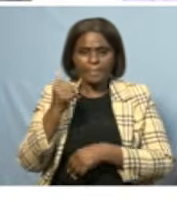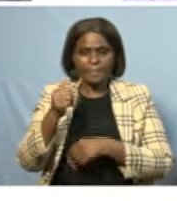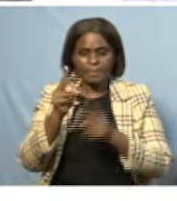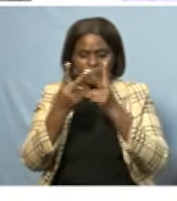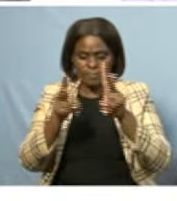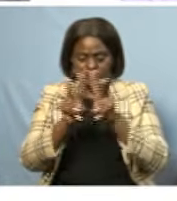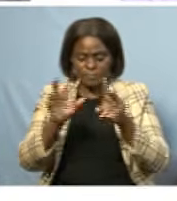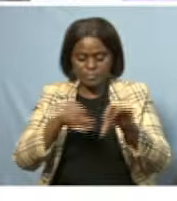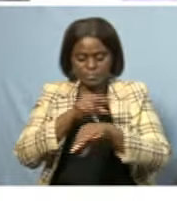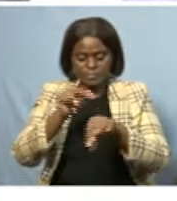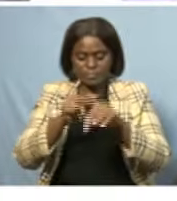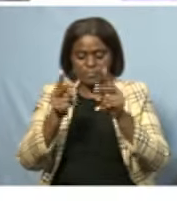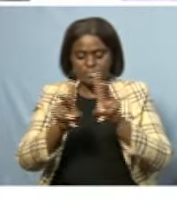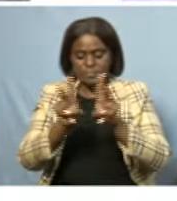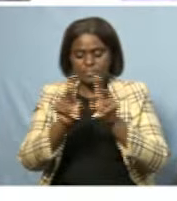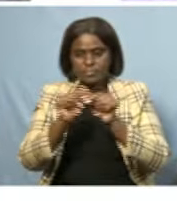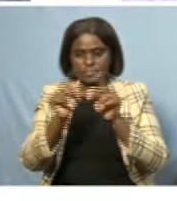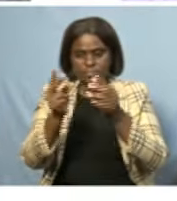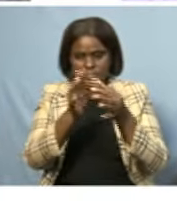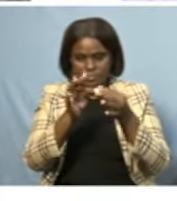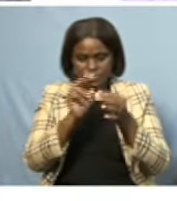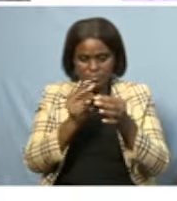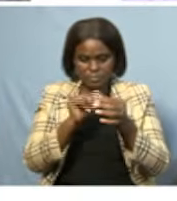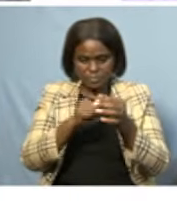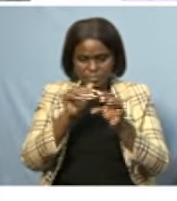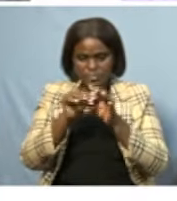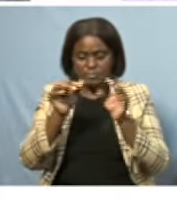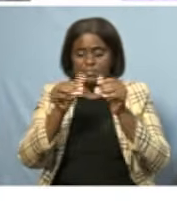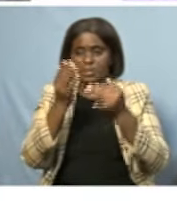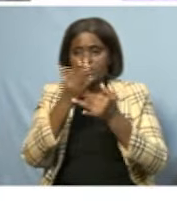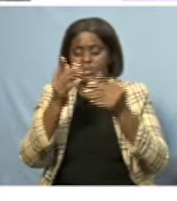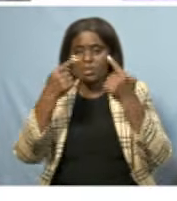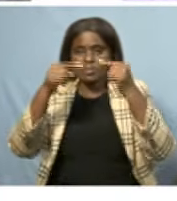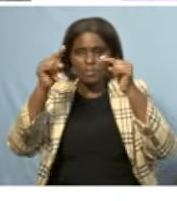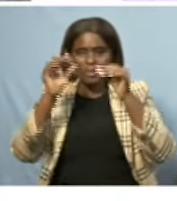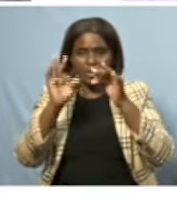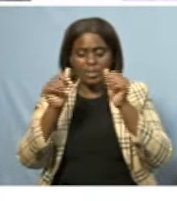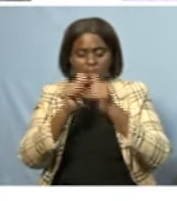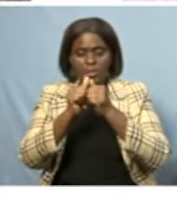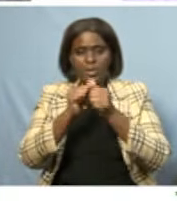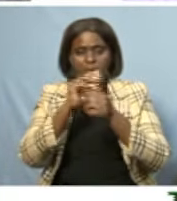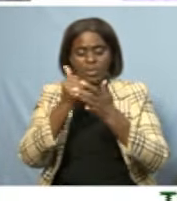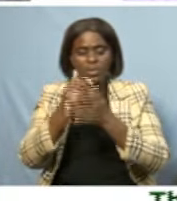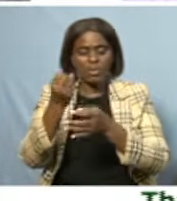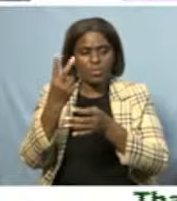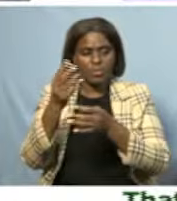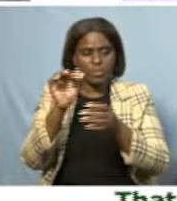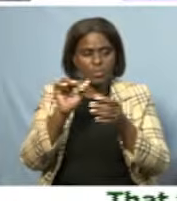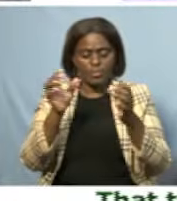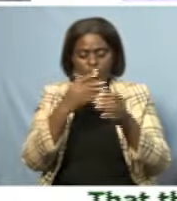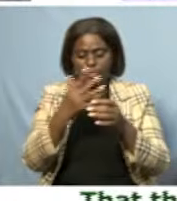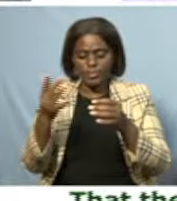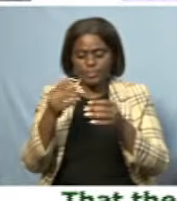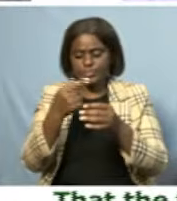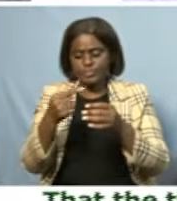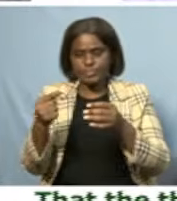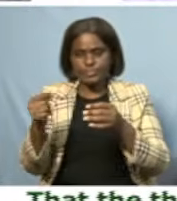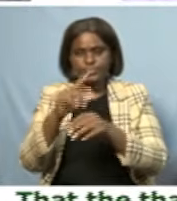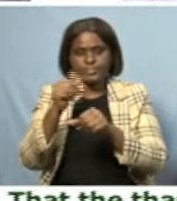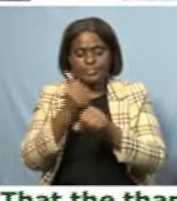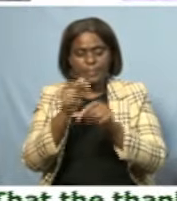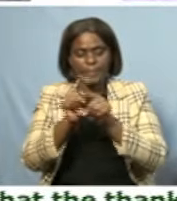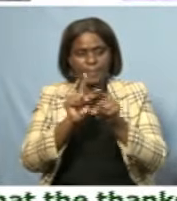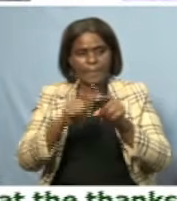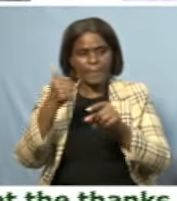value of national unity unites us in a shared prosperity with 12 commodity markets established